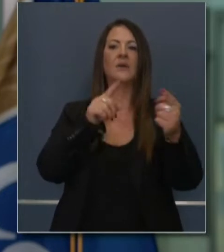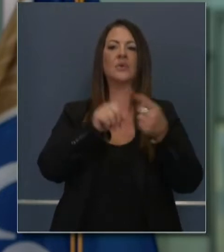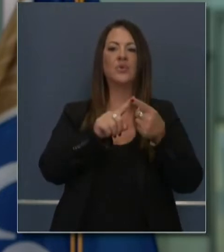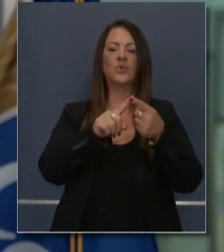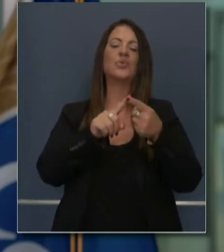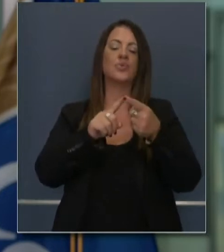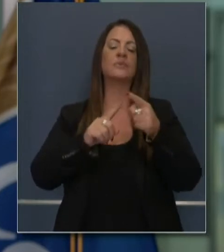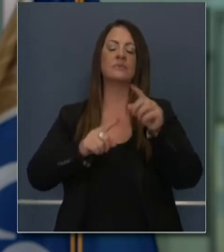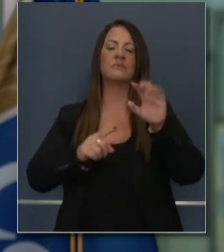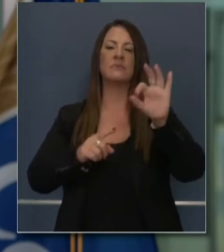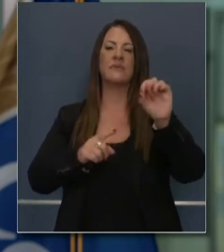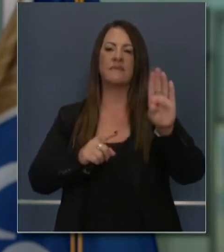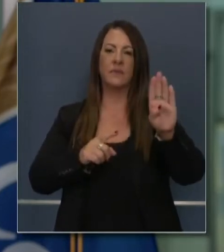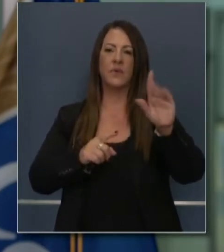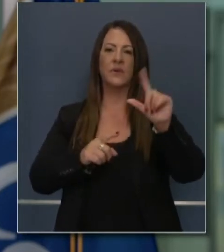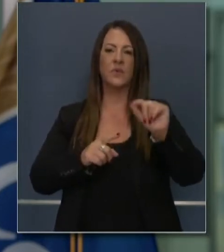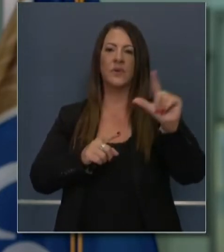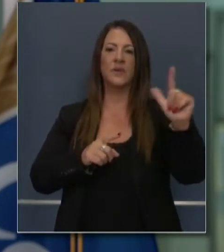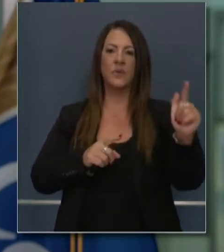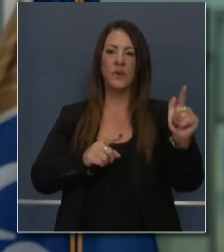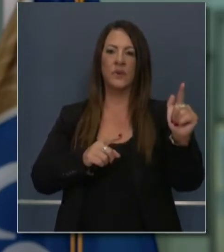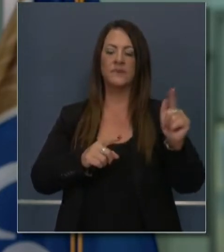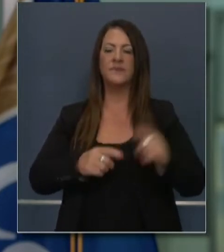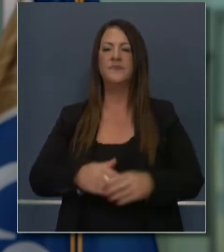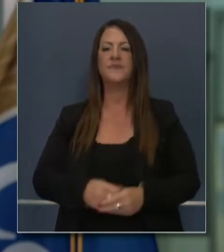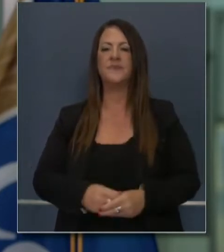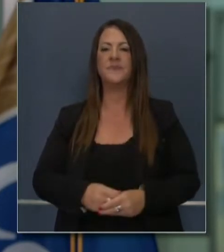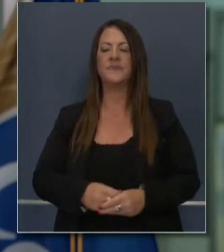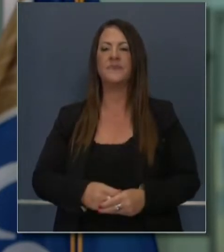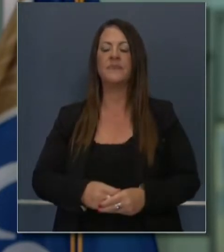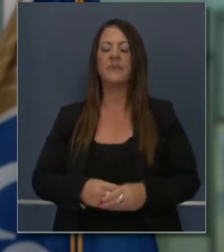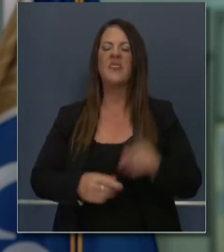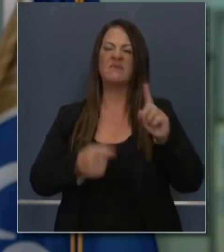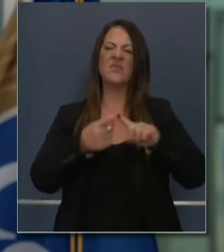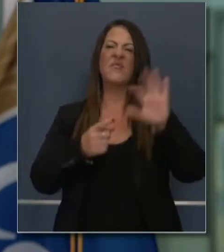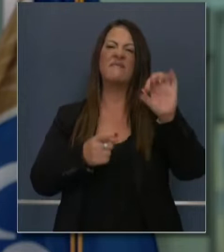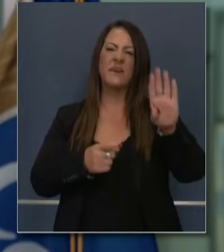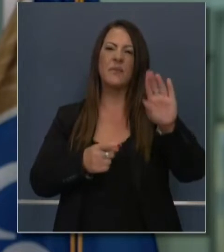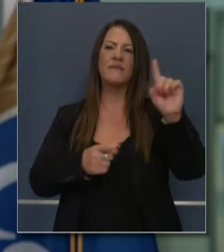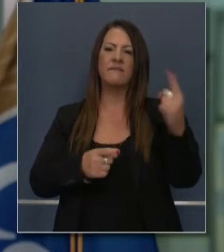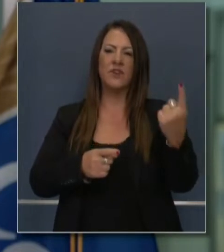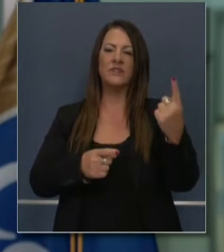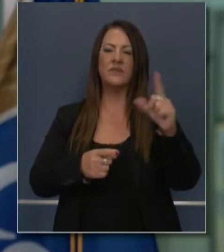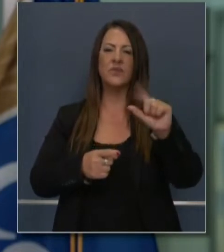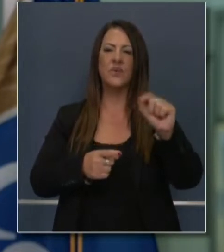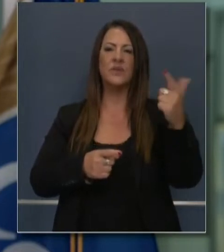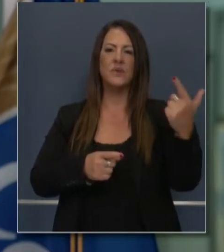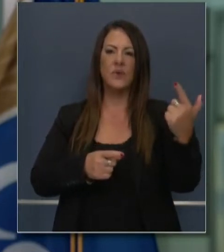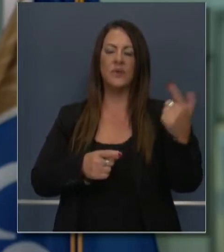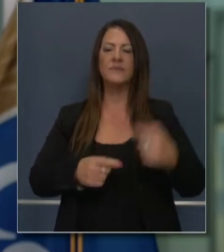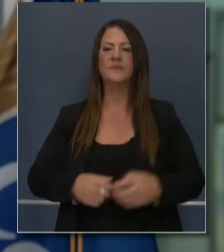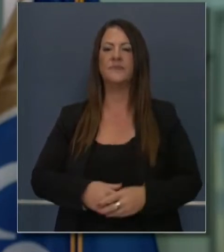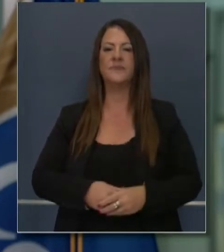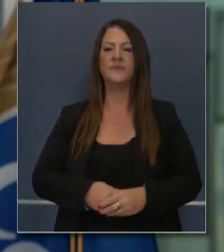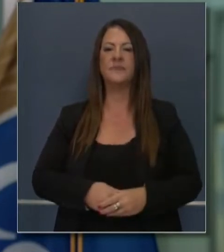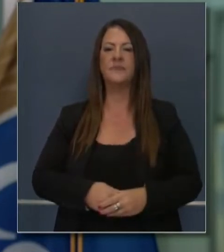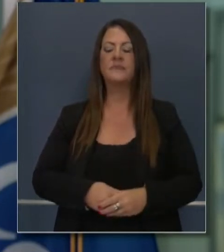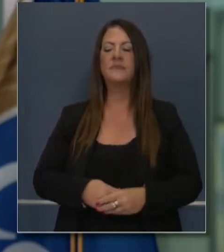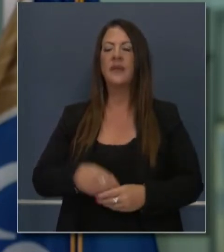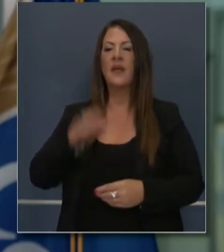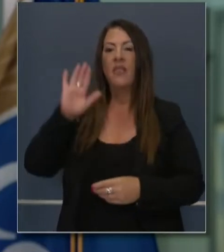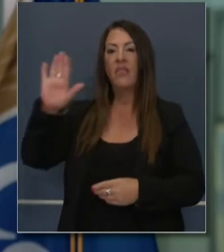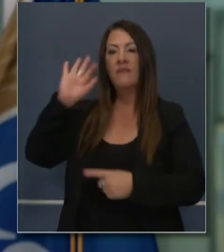the federal government currently has. Again, ours go through February 1st of next year. They don't expire at the end of this